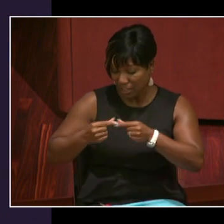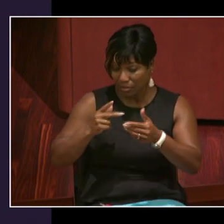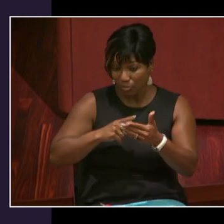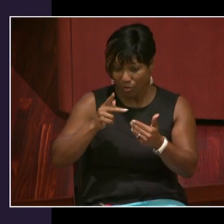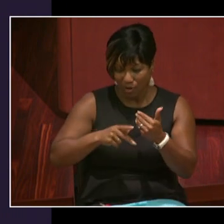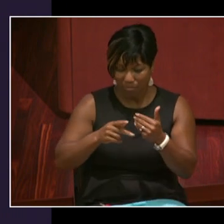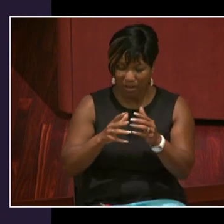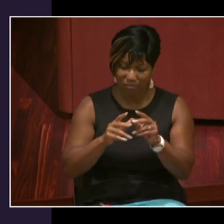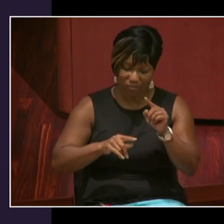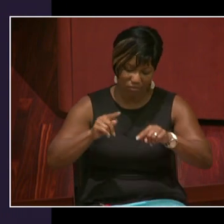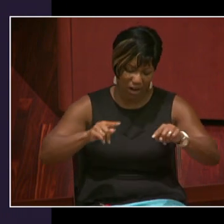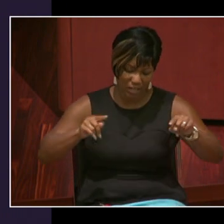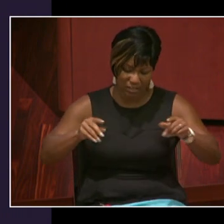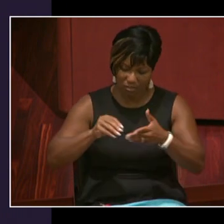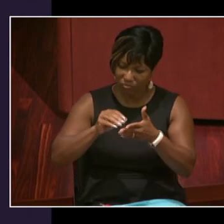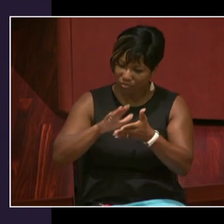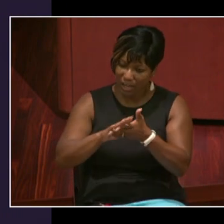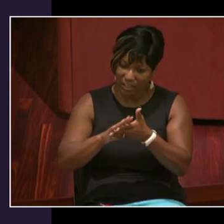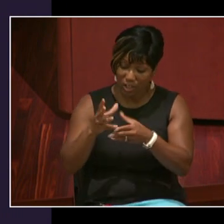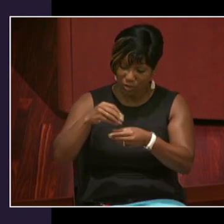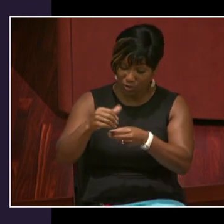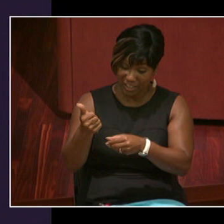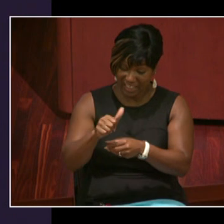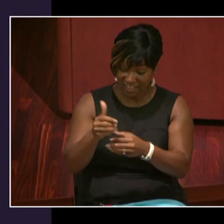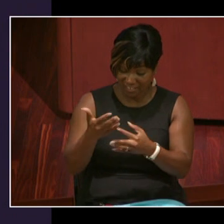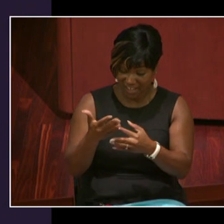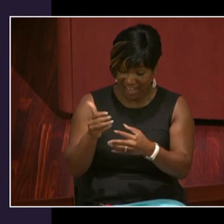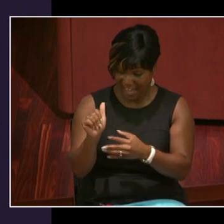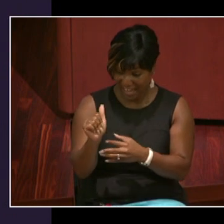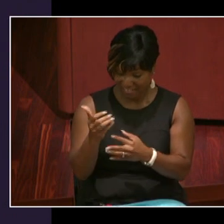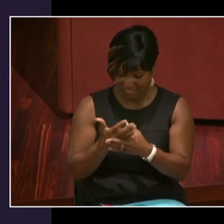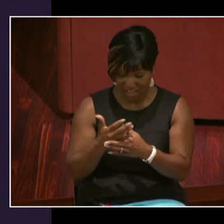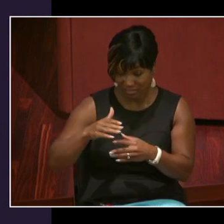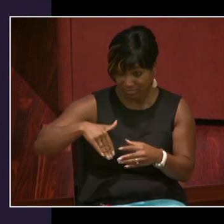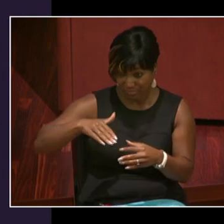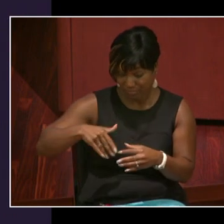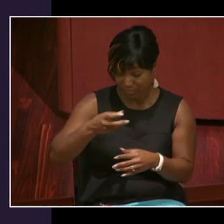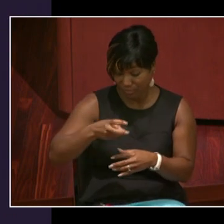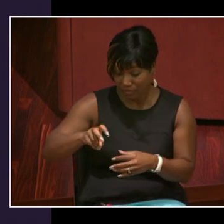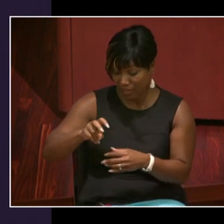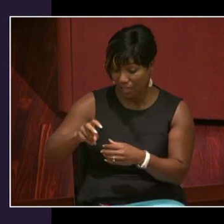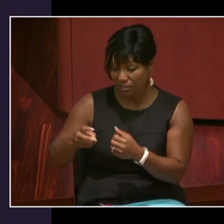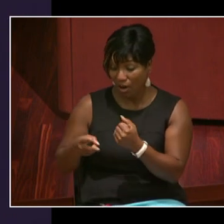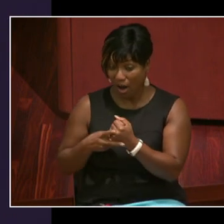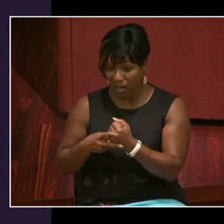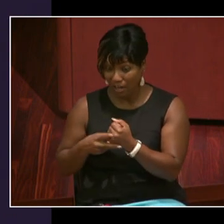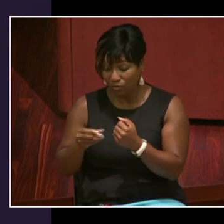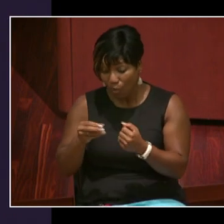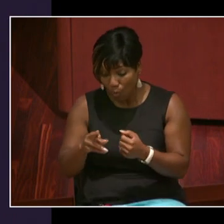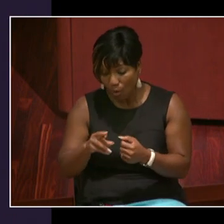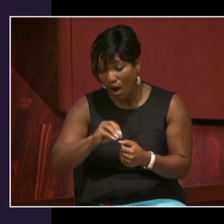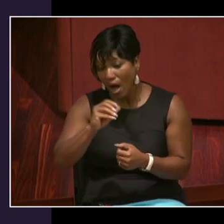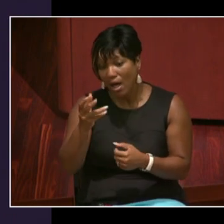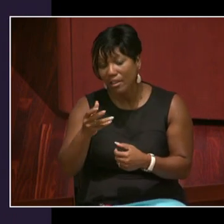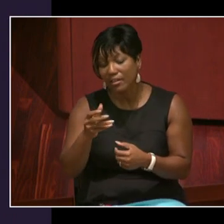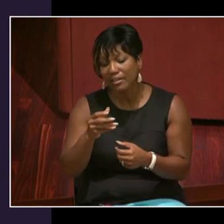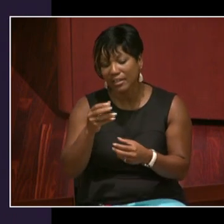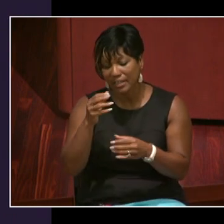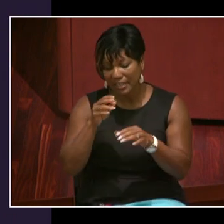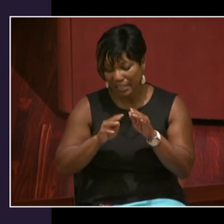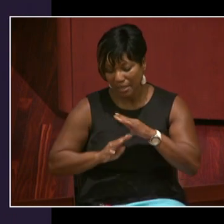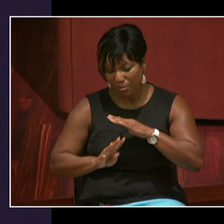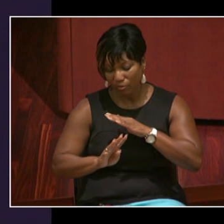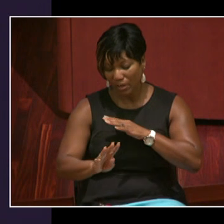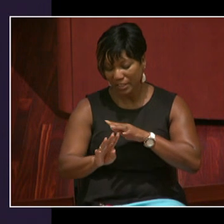of records, including any A files that have not yet been transferred to the National Archives, as well as other immigration and naturalization